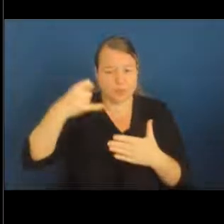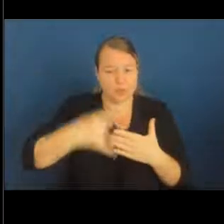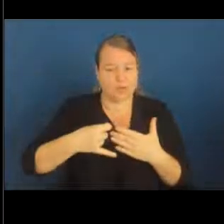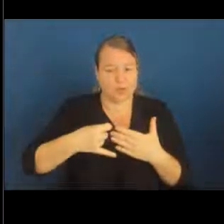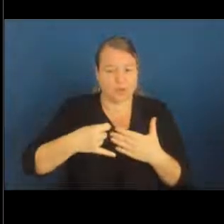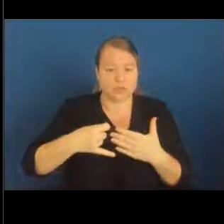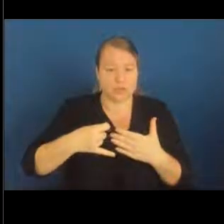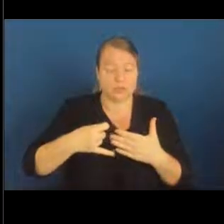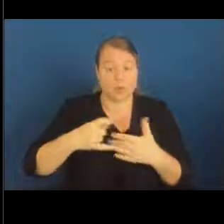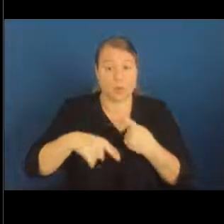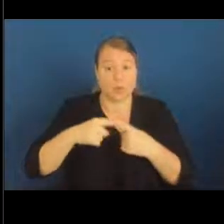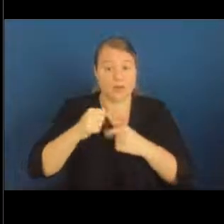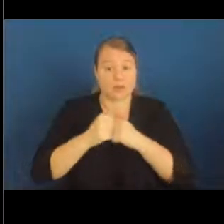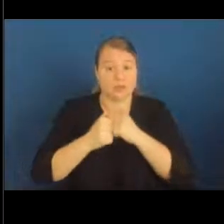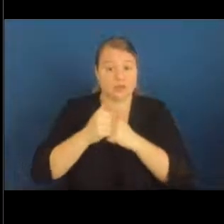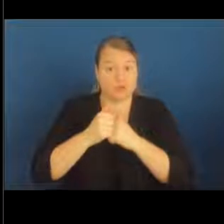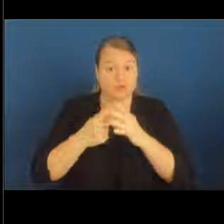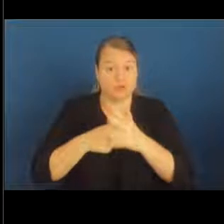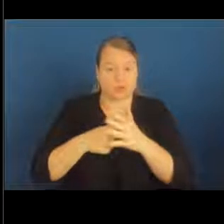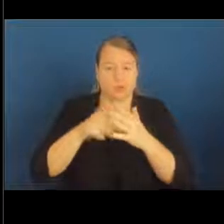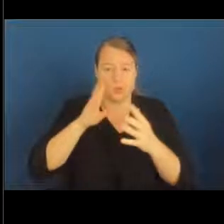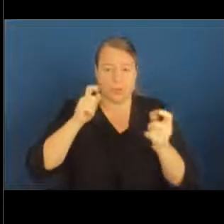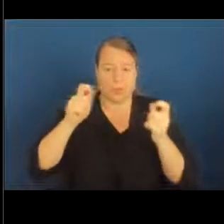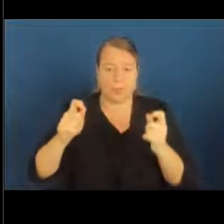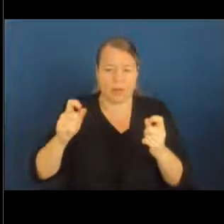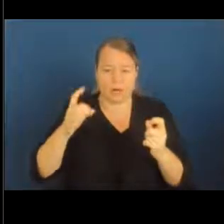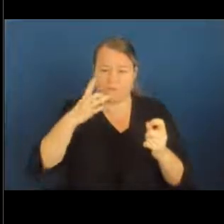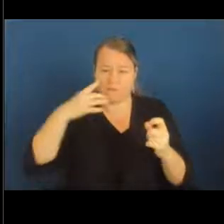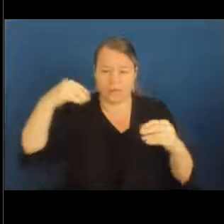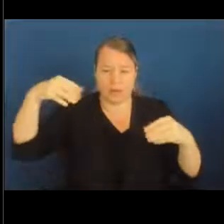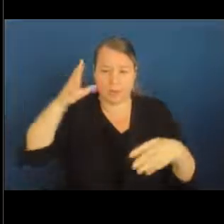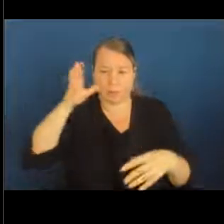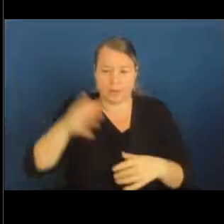when the construction phase as part of our project.